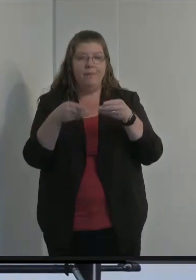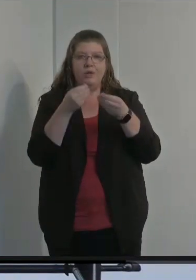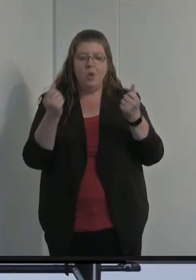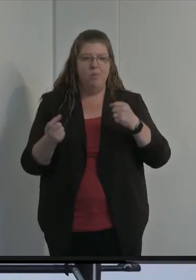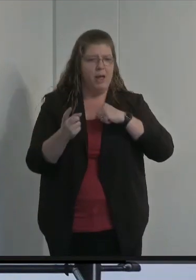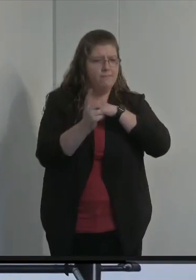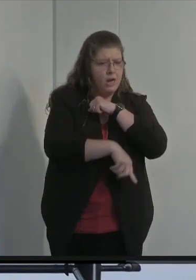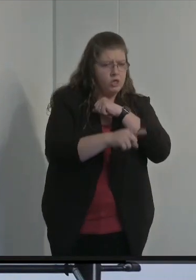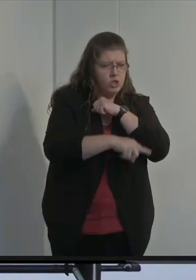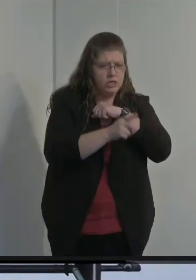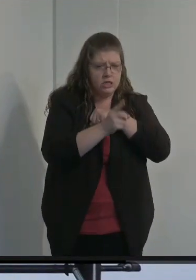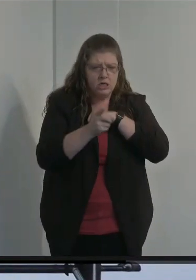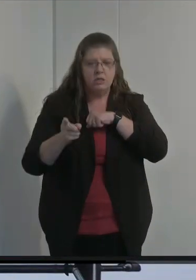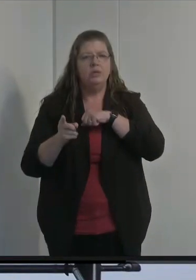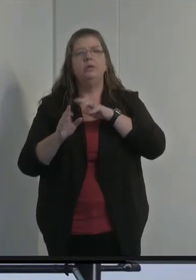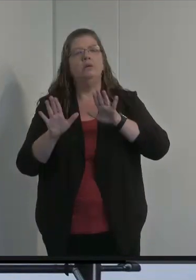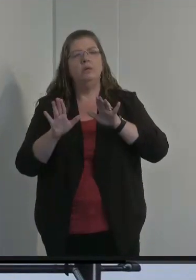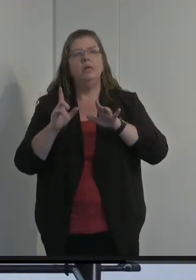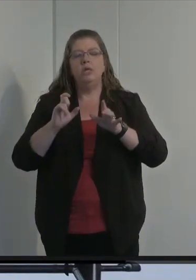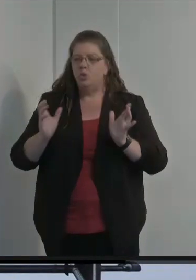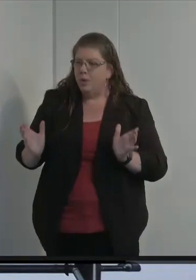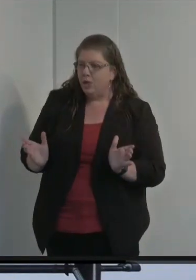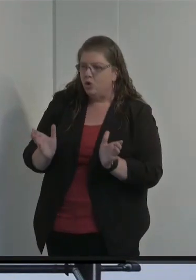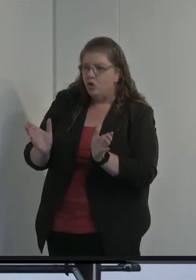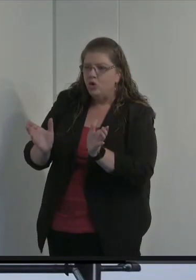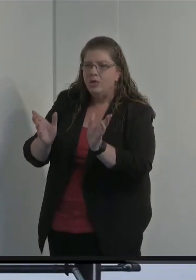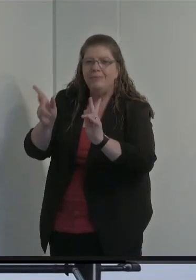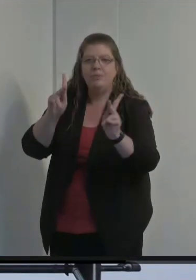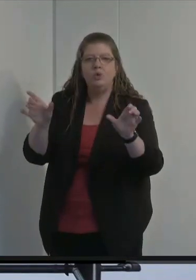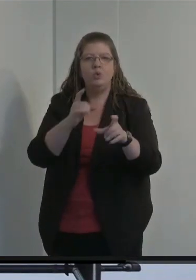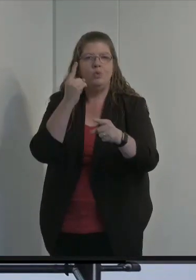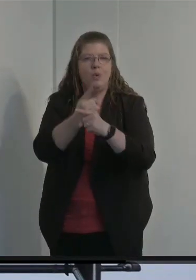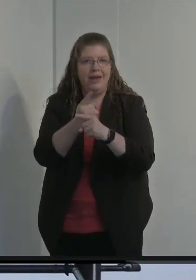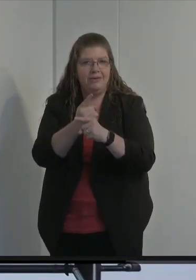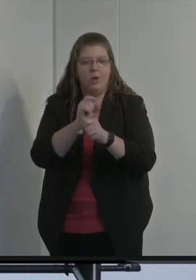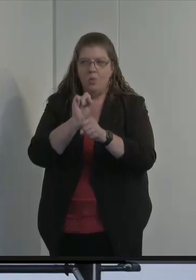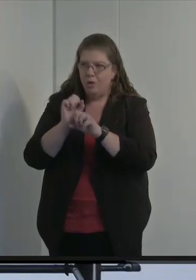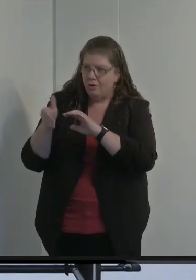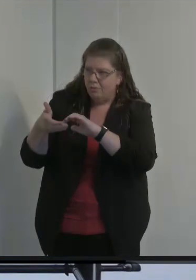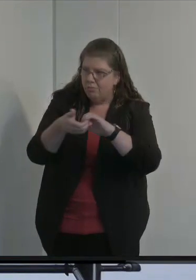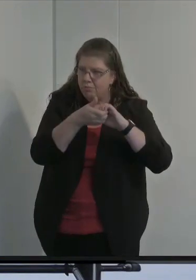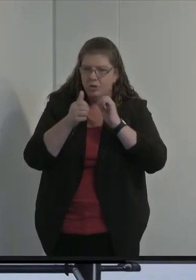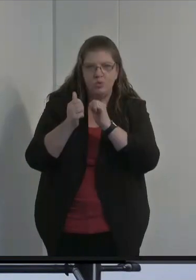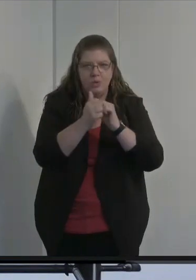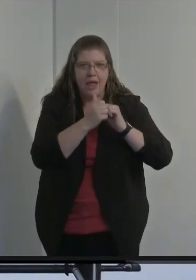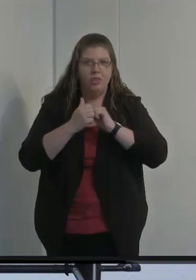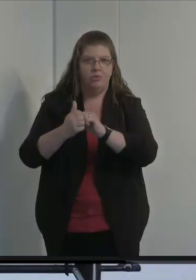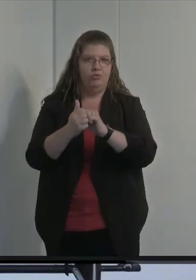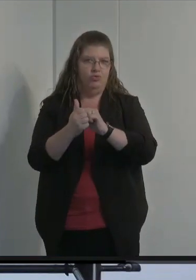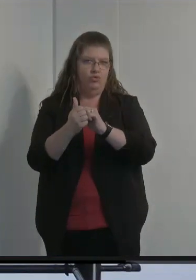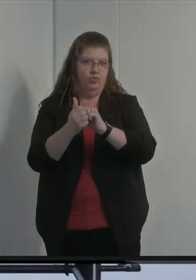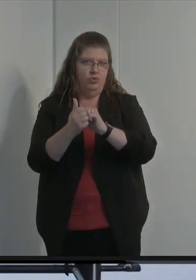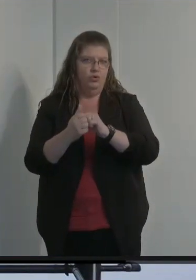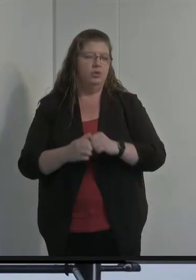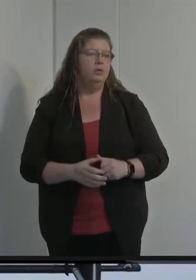punishing people. We need to encourage people to do the right thing and to work together collaboratively.